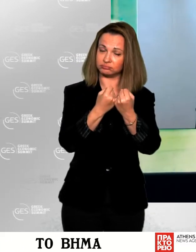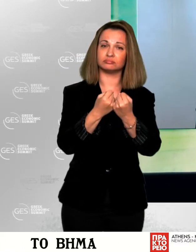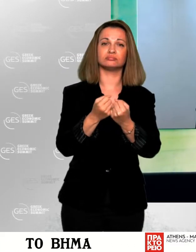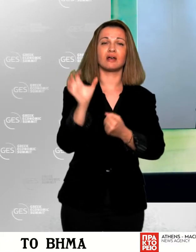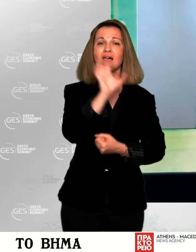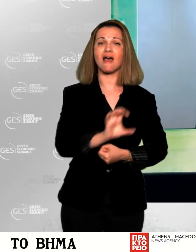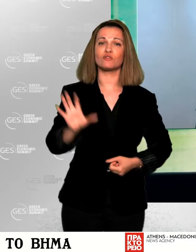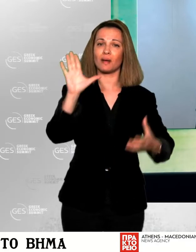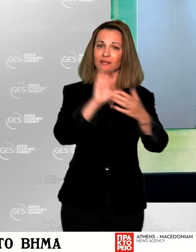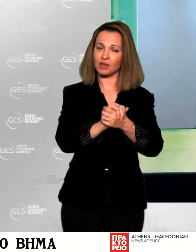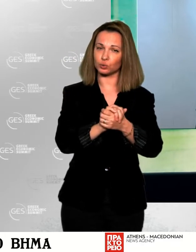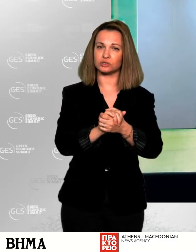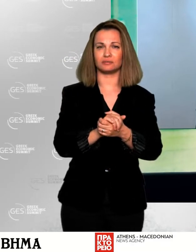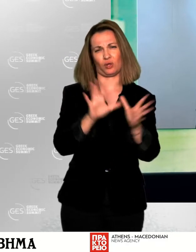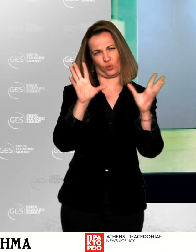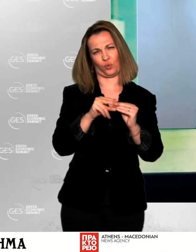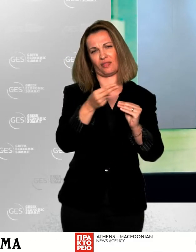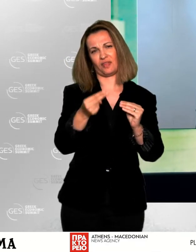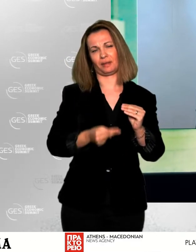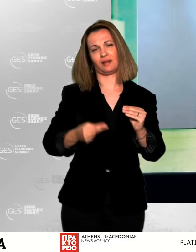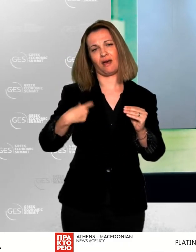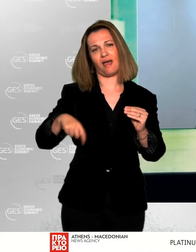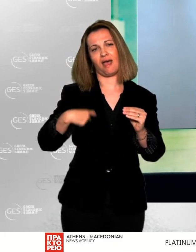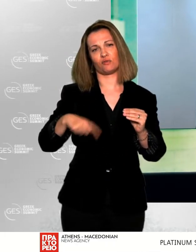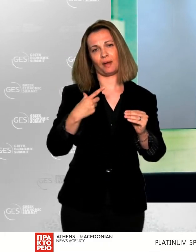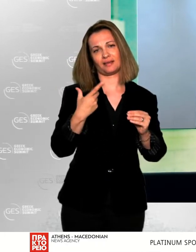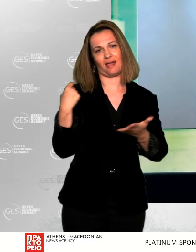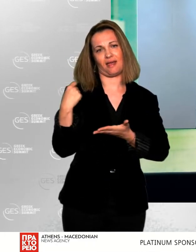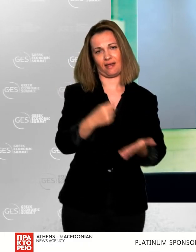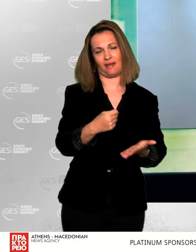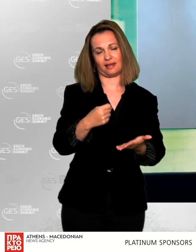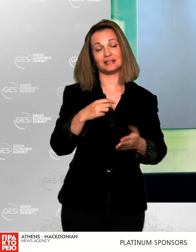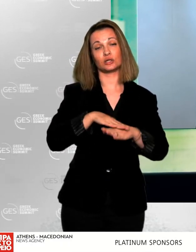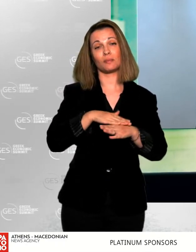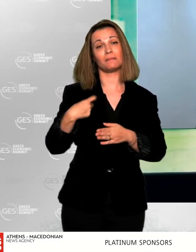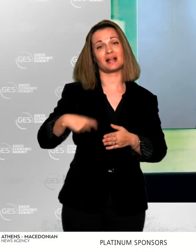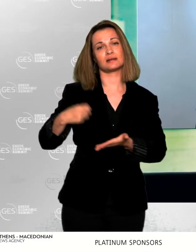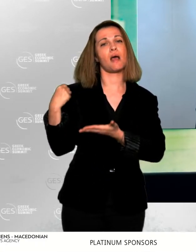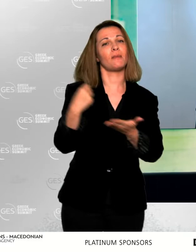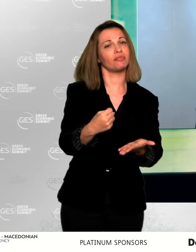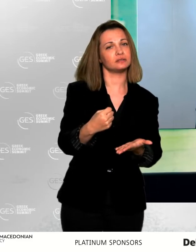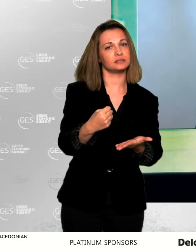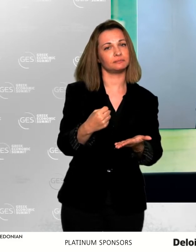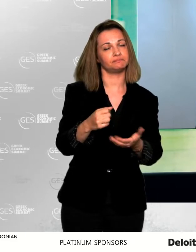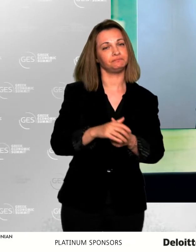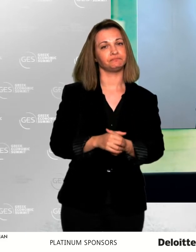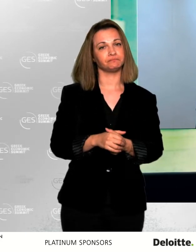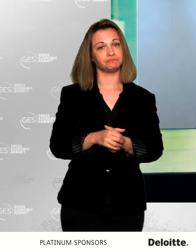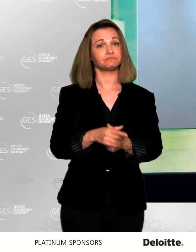Or in this sense, wouldn't a more general relaxation of rules be better?